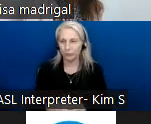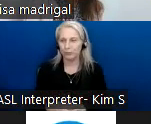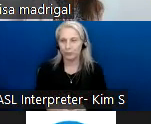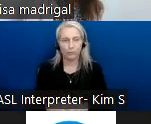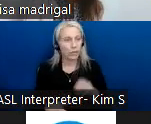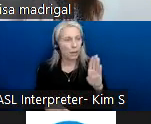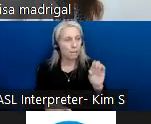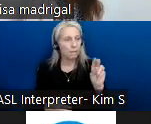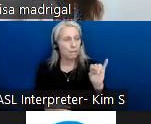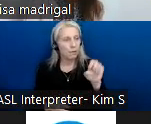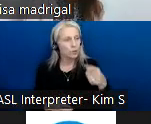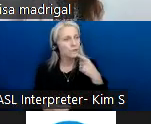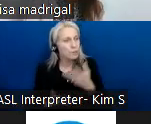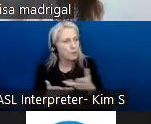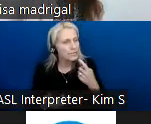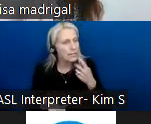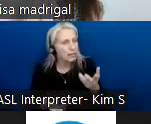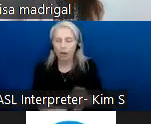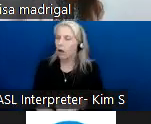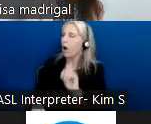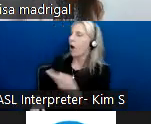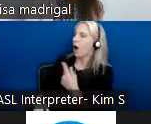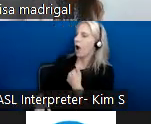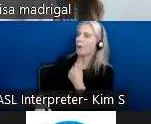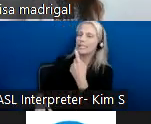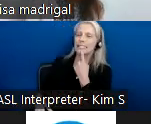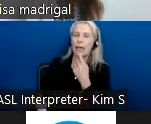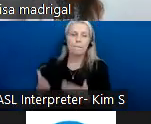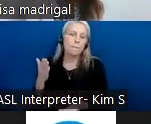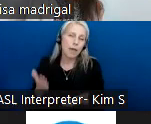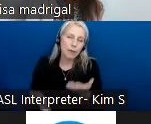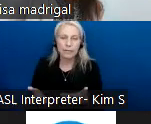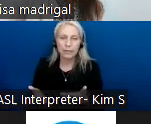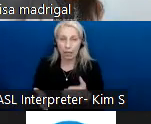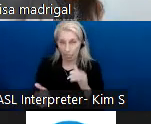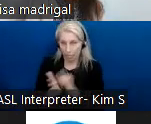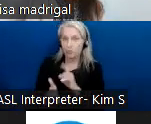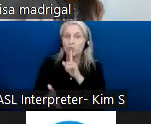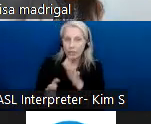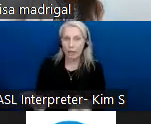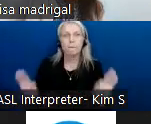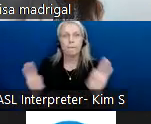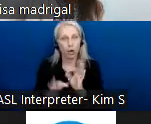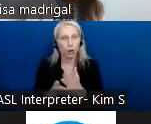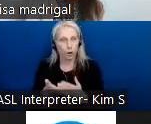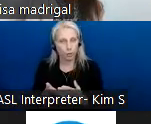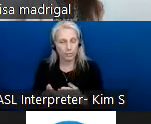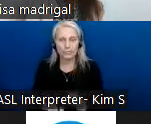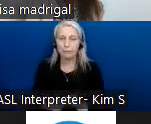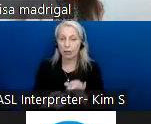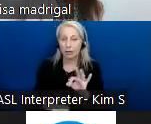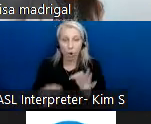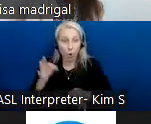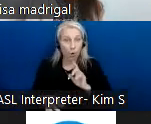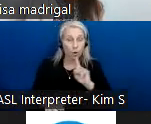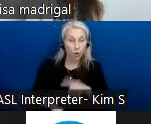Bonnie, you look like you have something to say. Did you have something? Oh, I was just going to say, and maybe that is a really important component, especially if they're